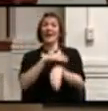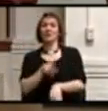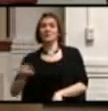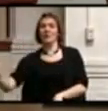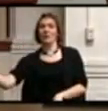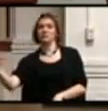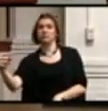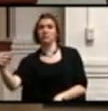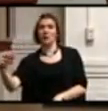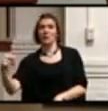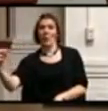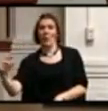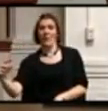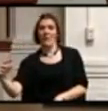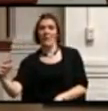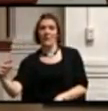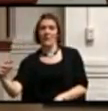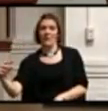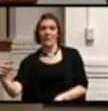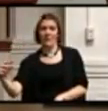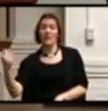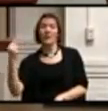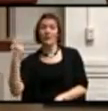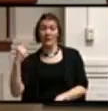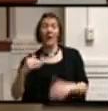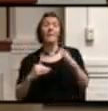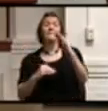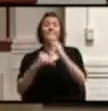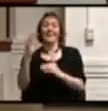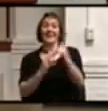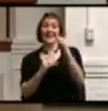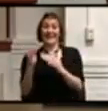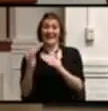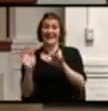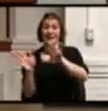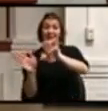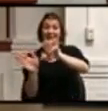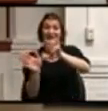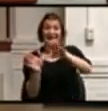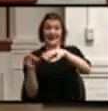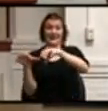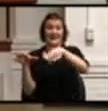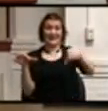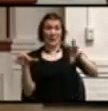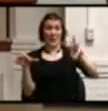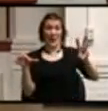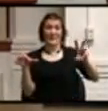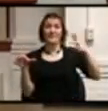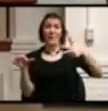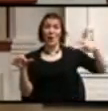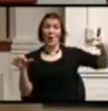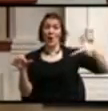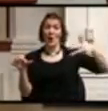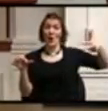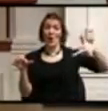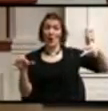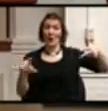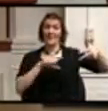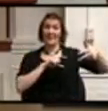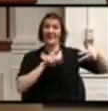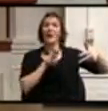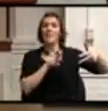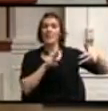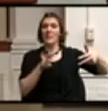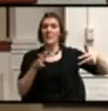which in many respects, because of the fact that the building is moving west, the parking lot is up here, police